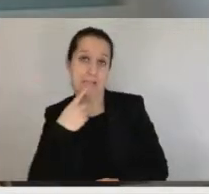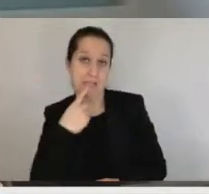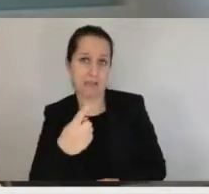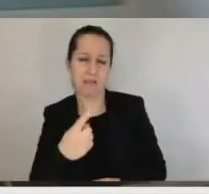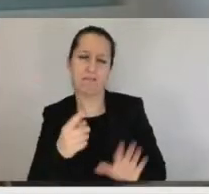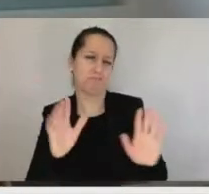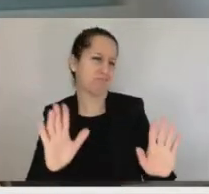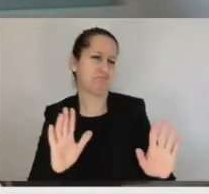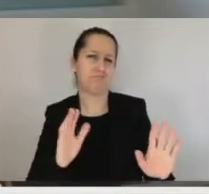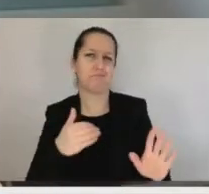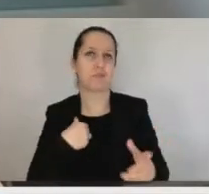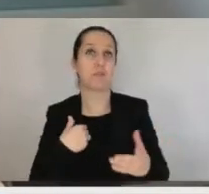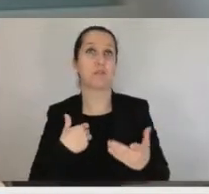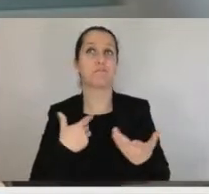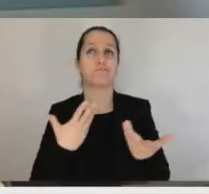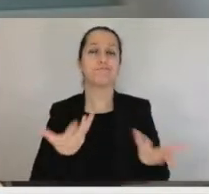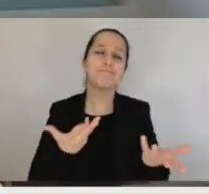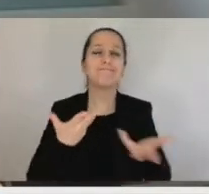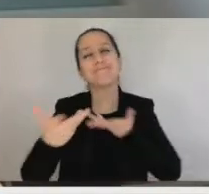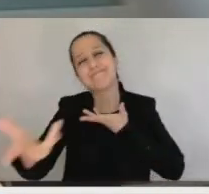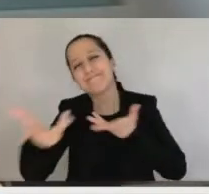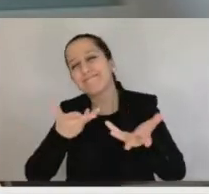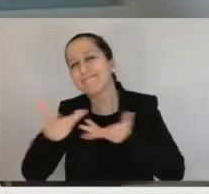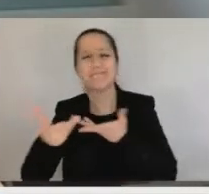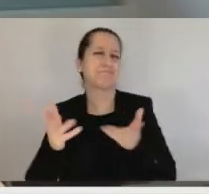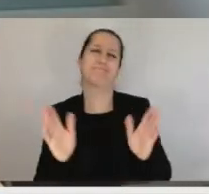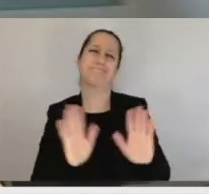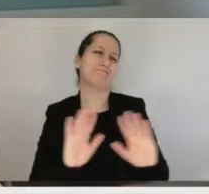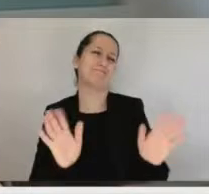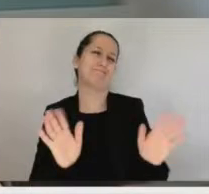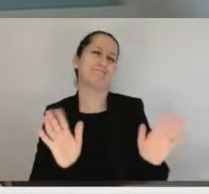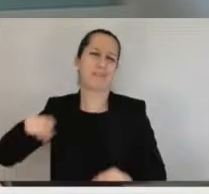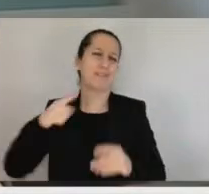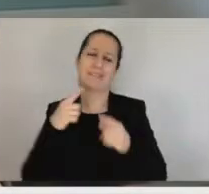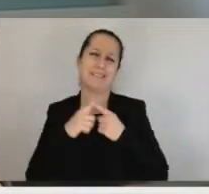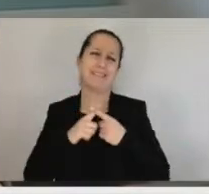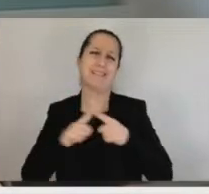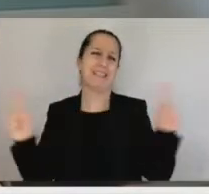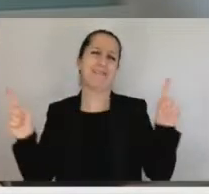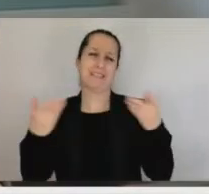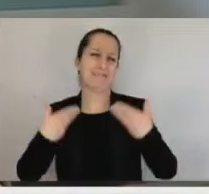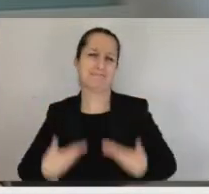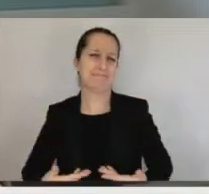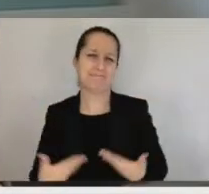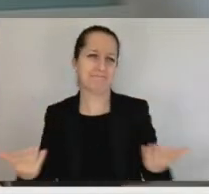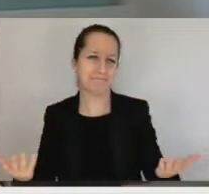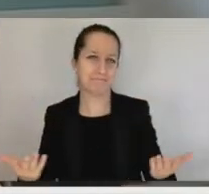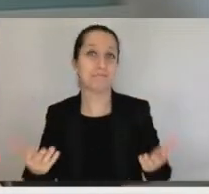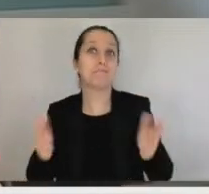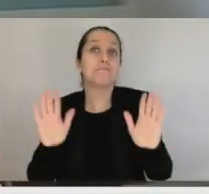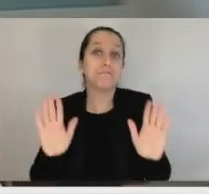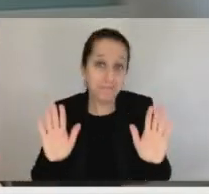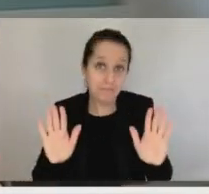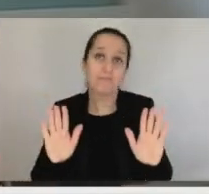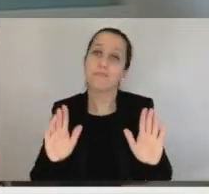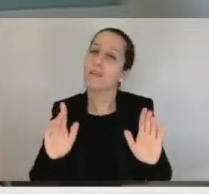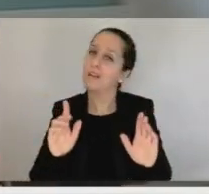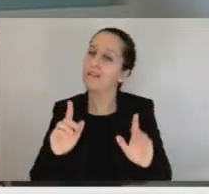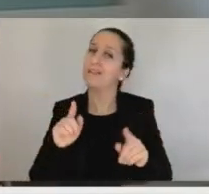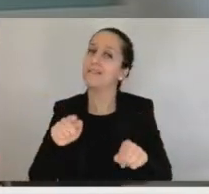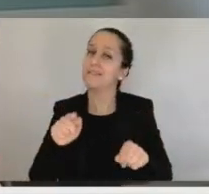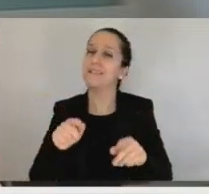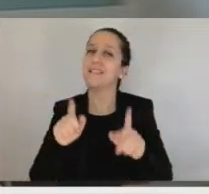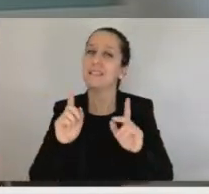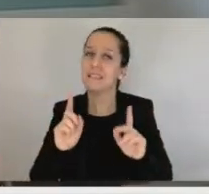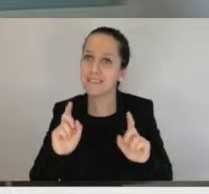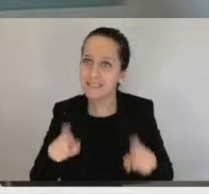okay. But we need leadership and we need to engage the local population. They're both